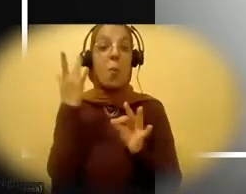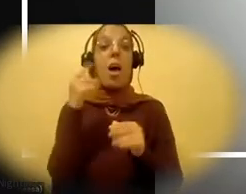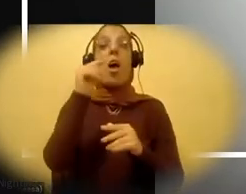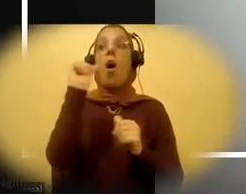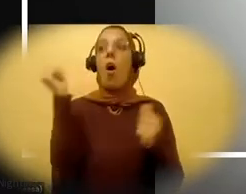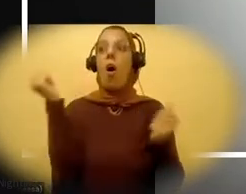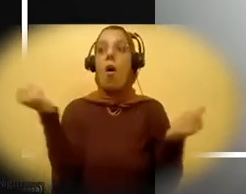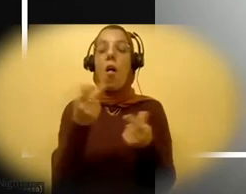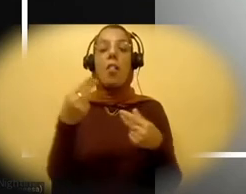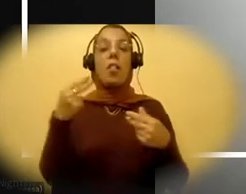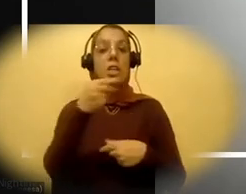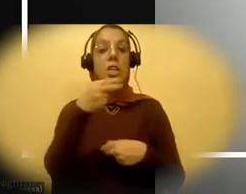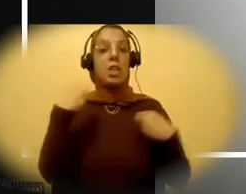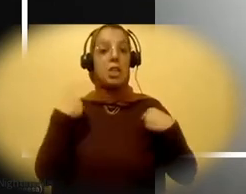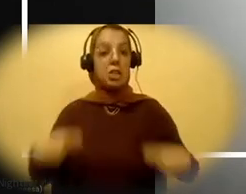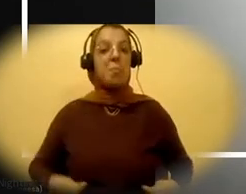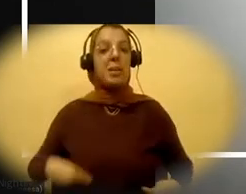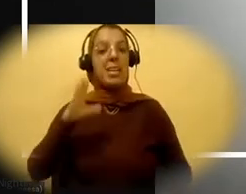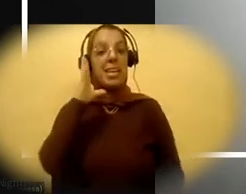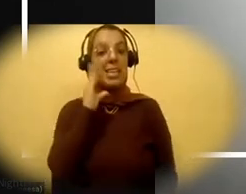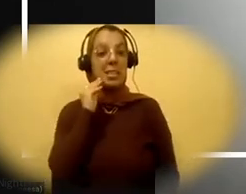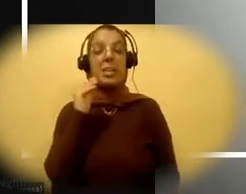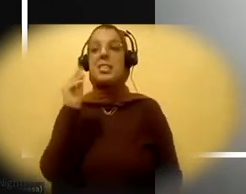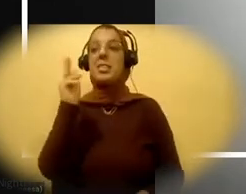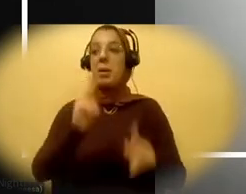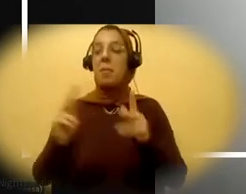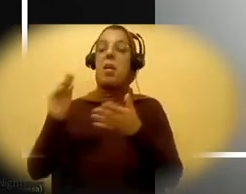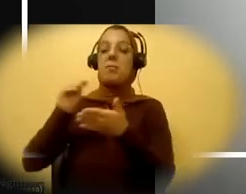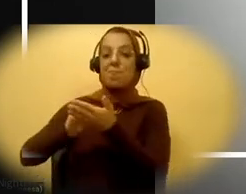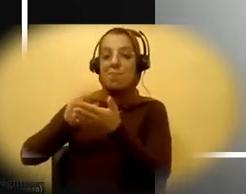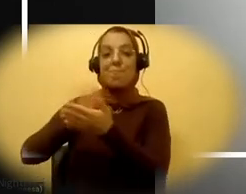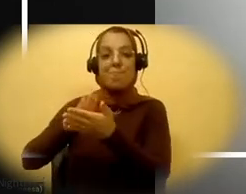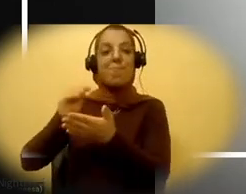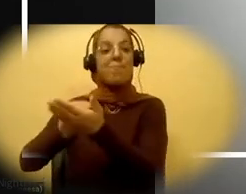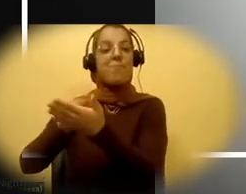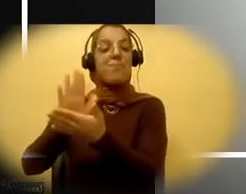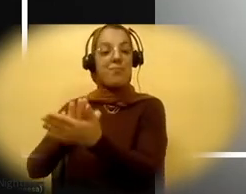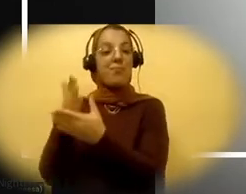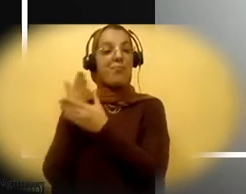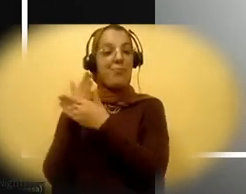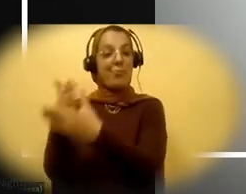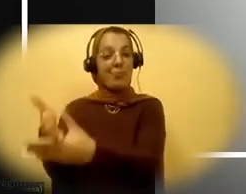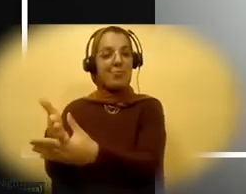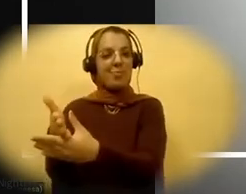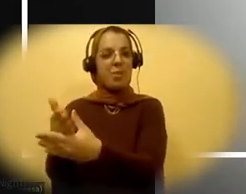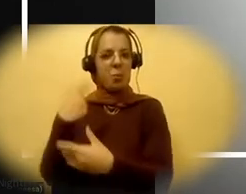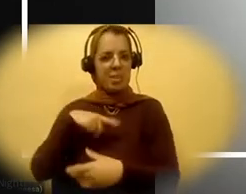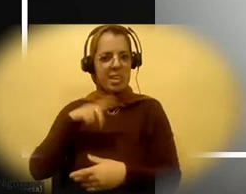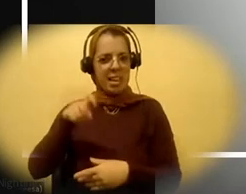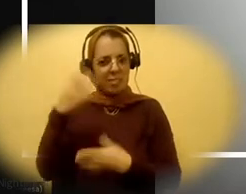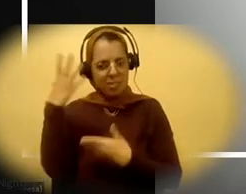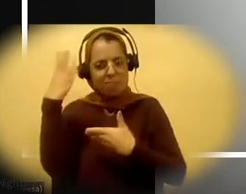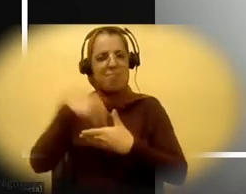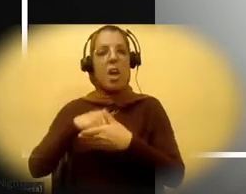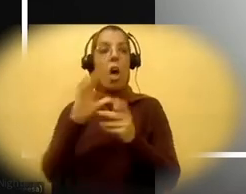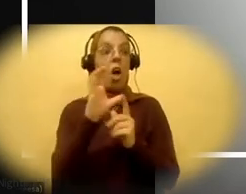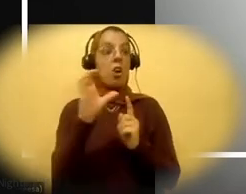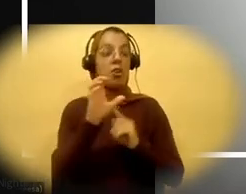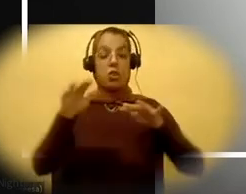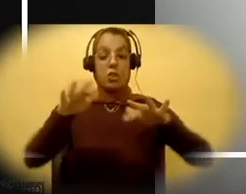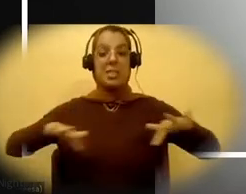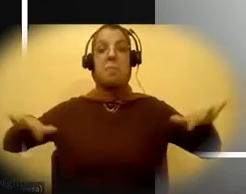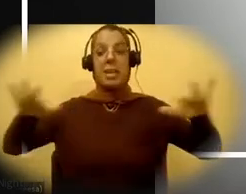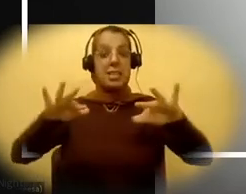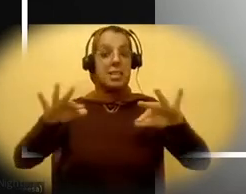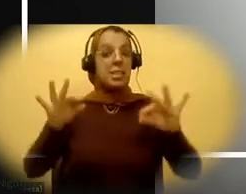experiences that is being documented. And also like, I think that's also something that we should think about with our cultural spaces, that our cultural